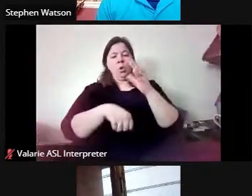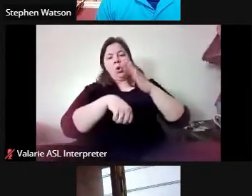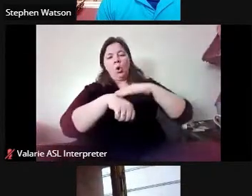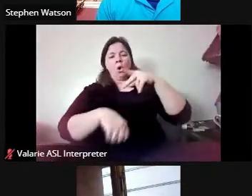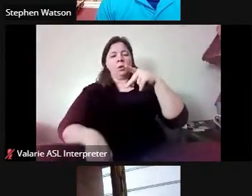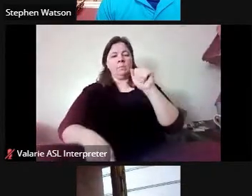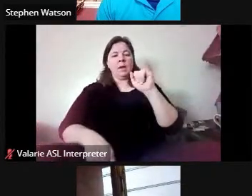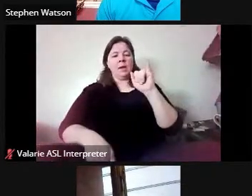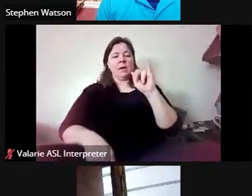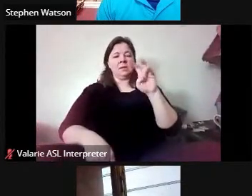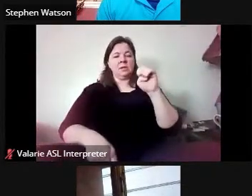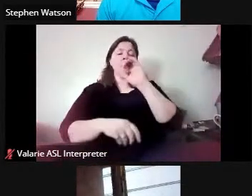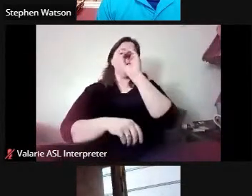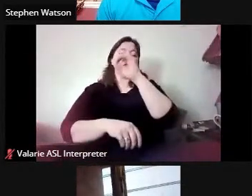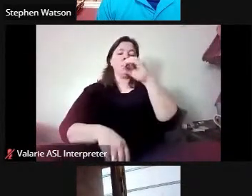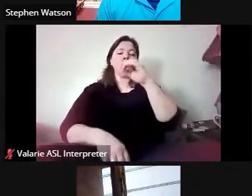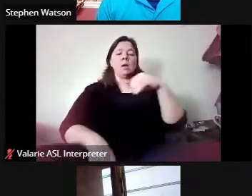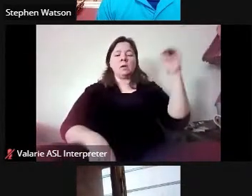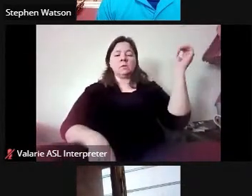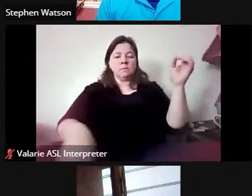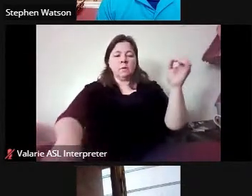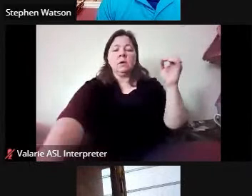Did that answer your question, Chris?